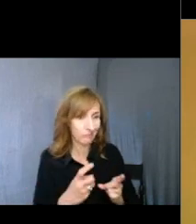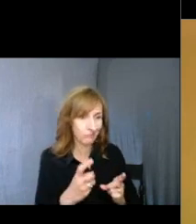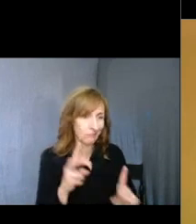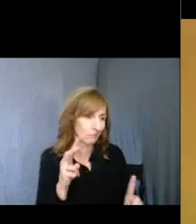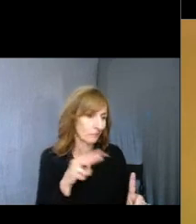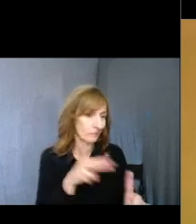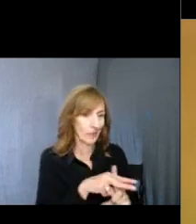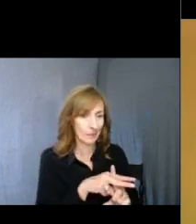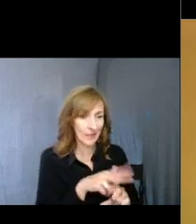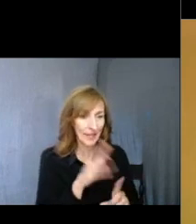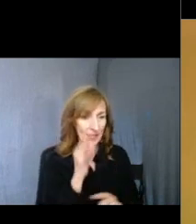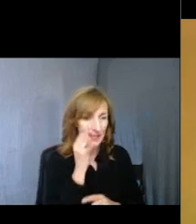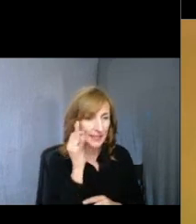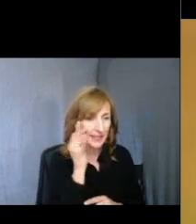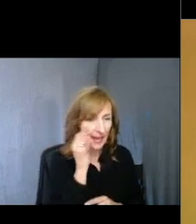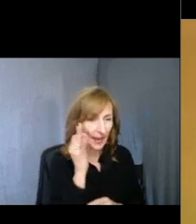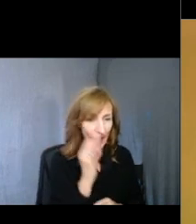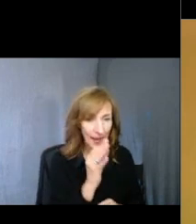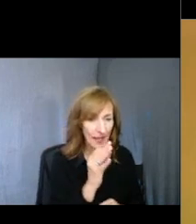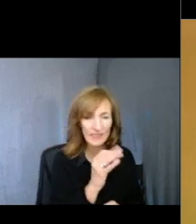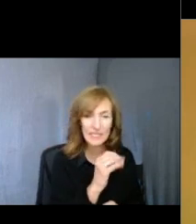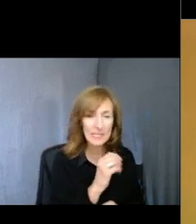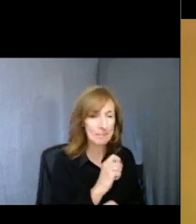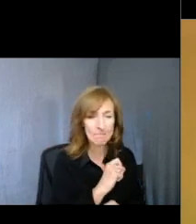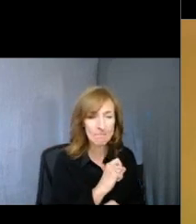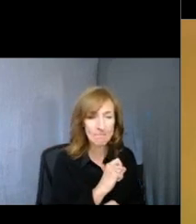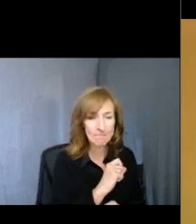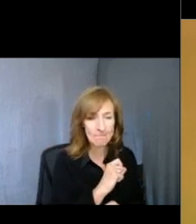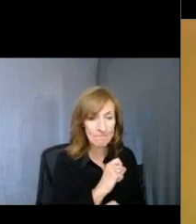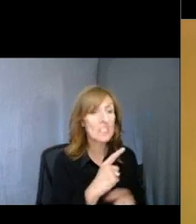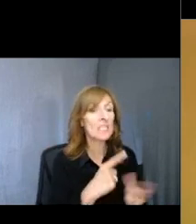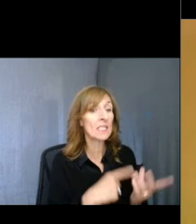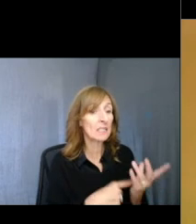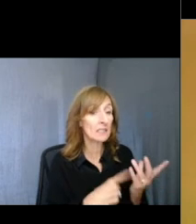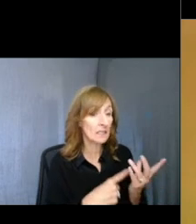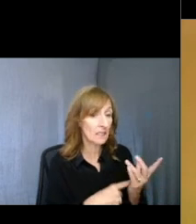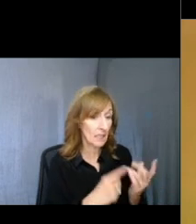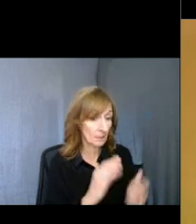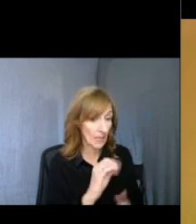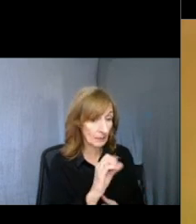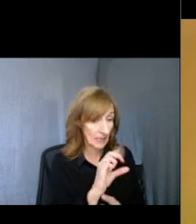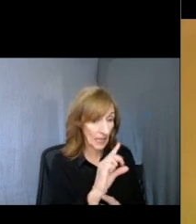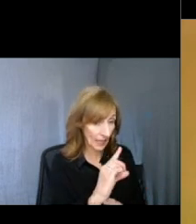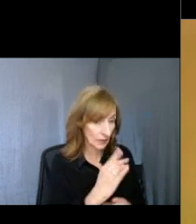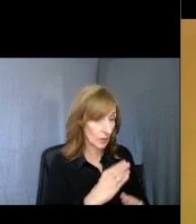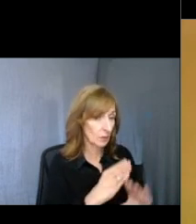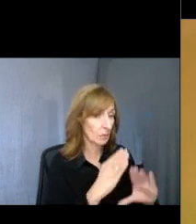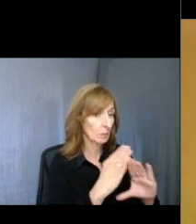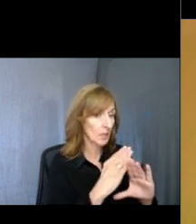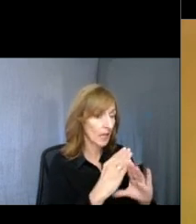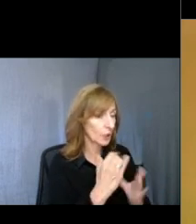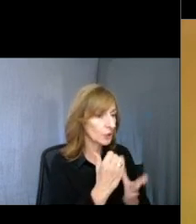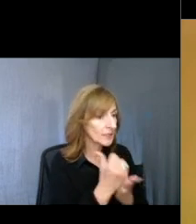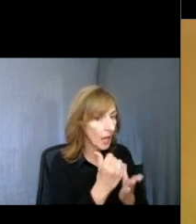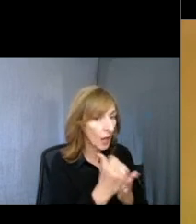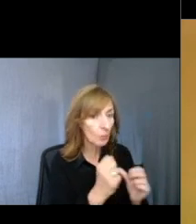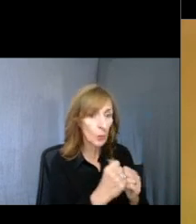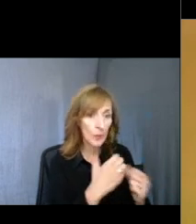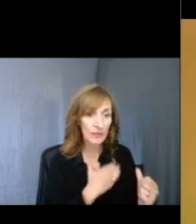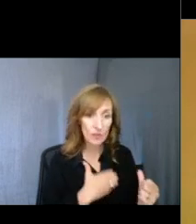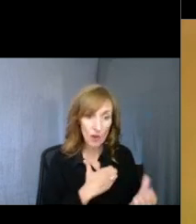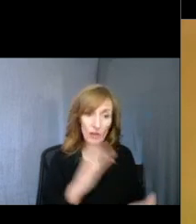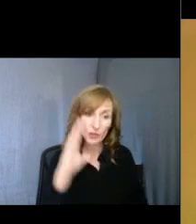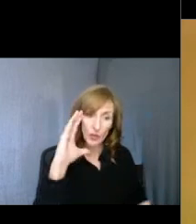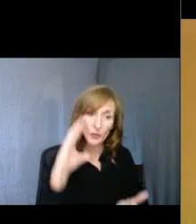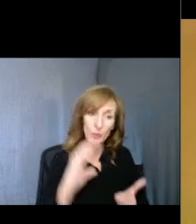getting ulcerative lesions. We do know that sometimes those acid blockers help with nausea, and I definitely saw people